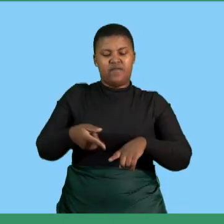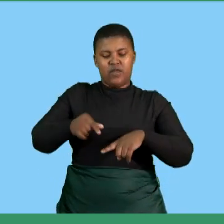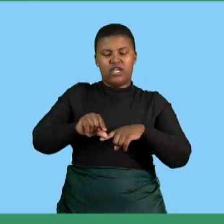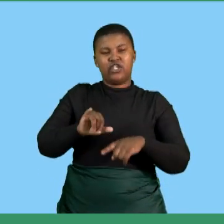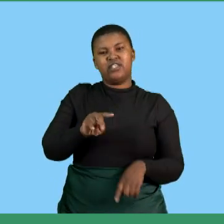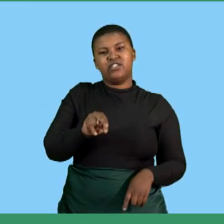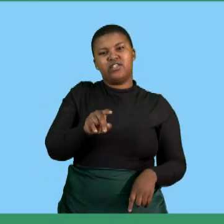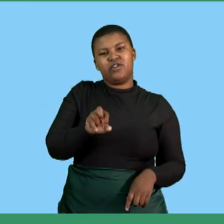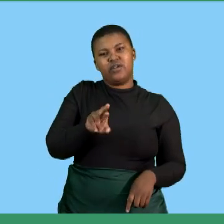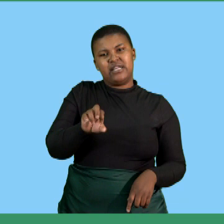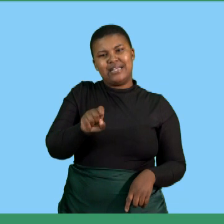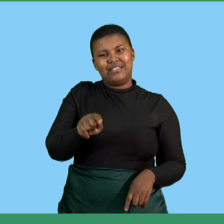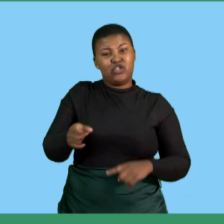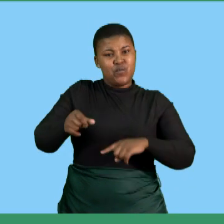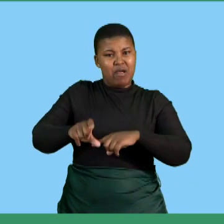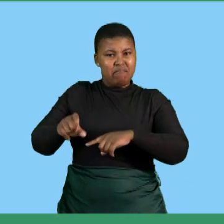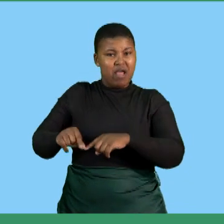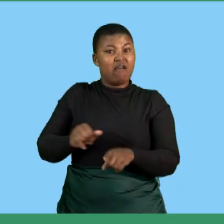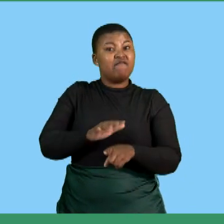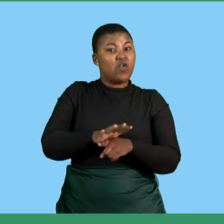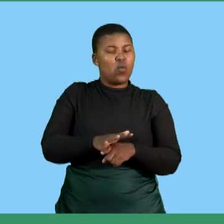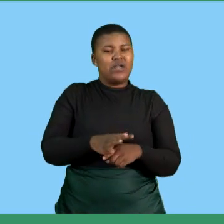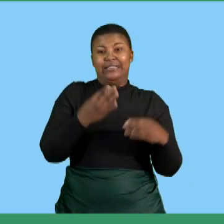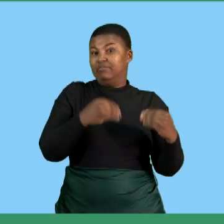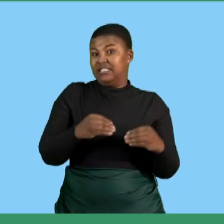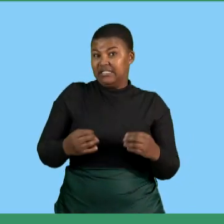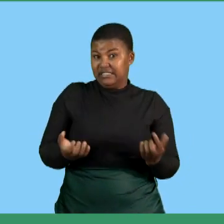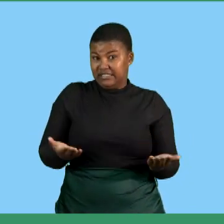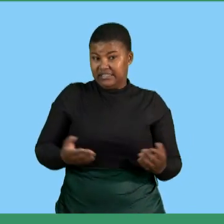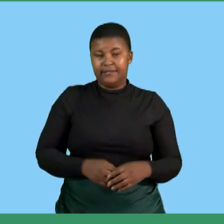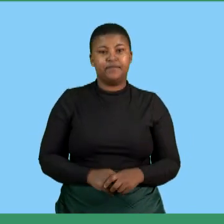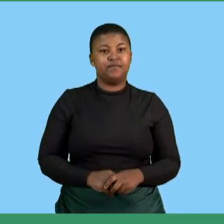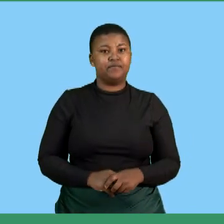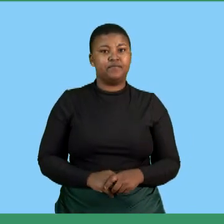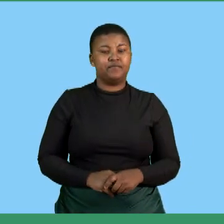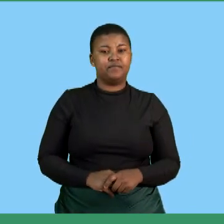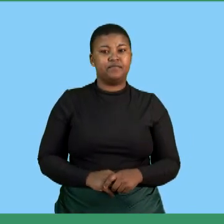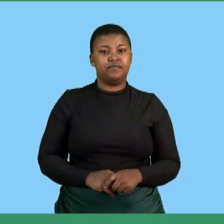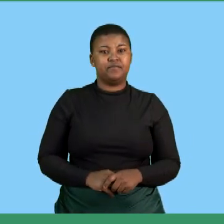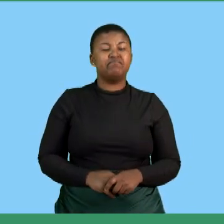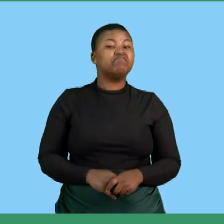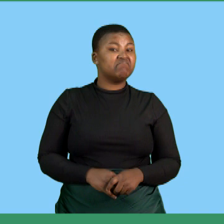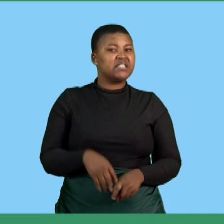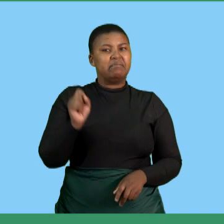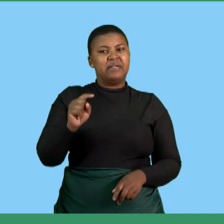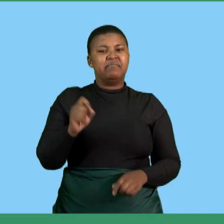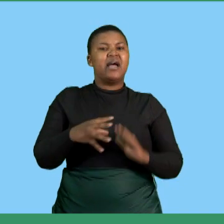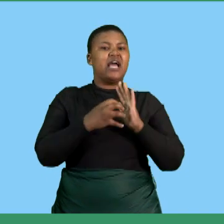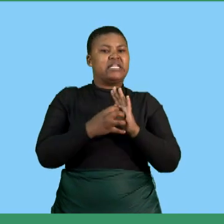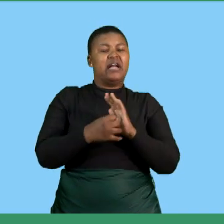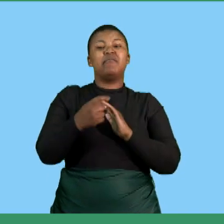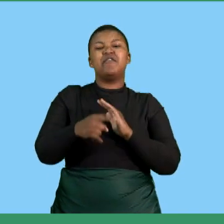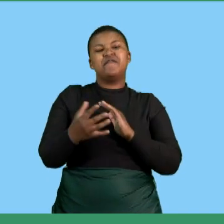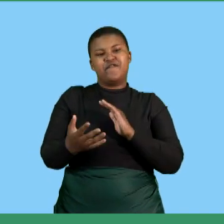clue, and interest rates that have an influence on the business Inflation and interest rates are, of